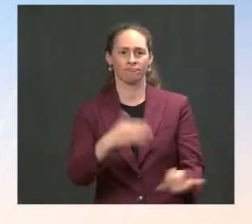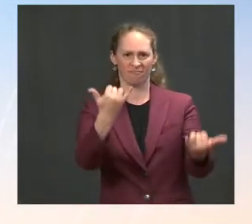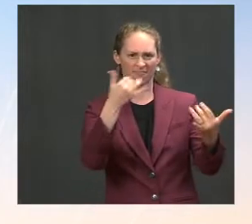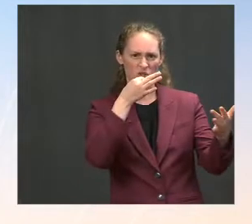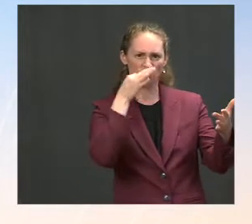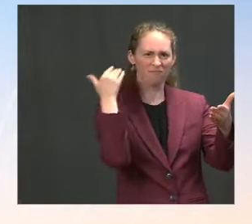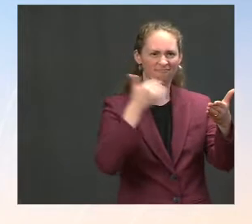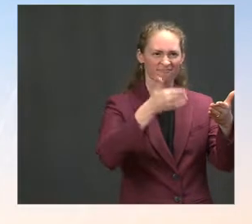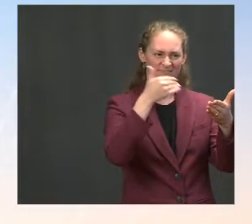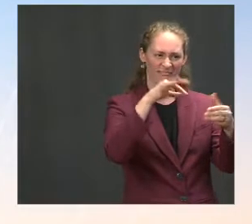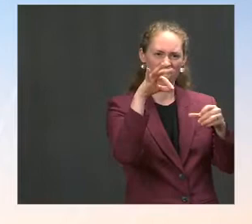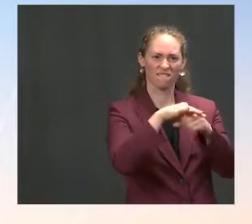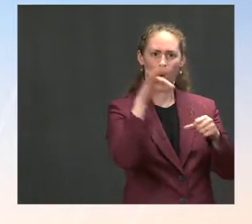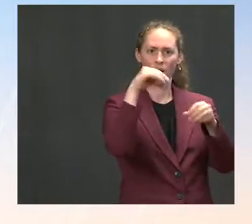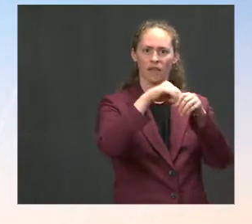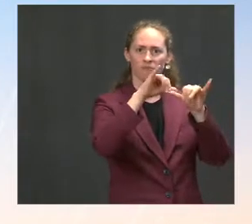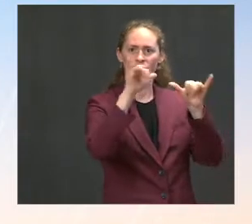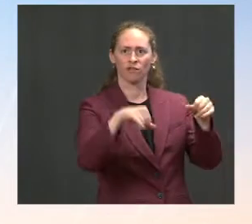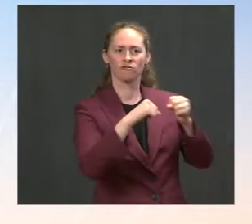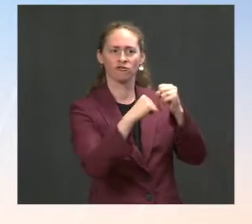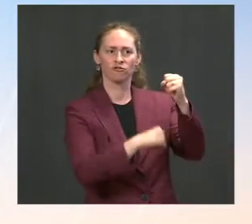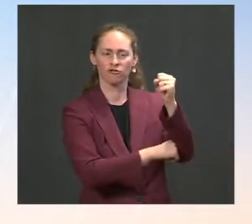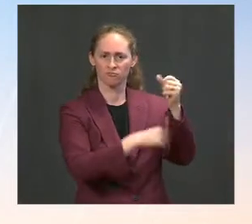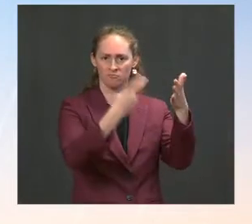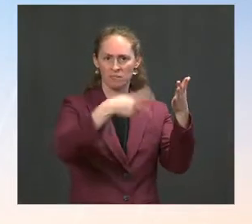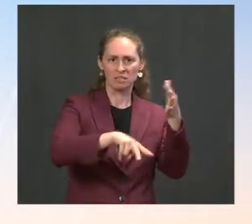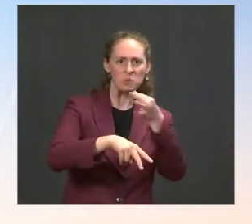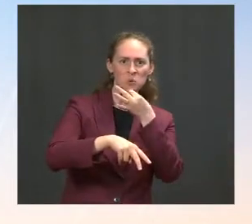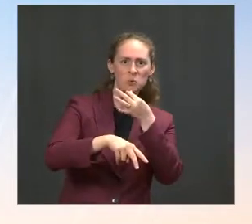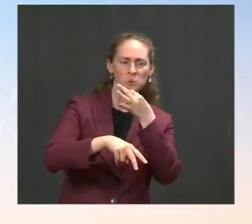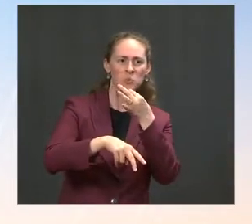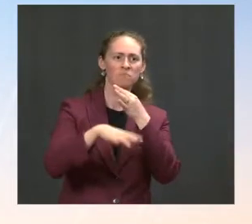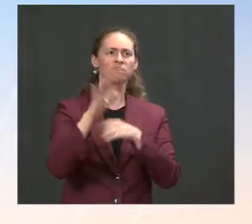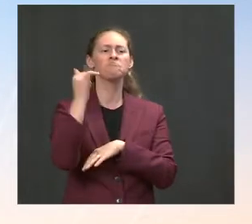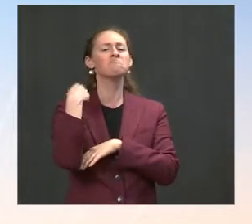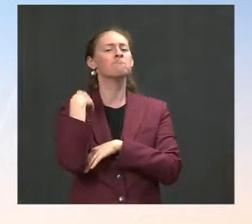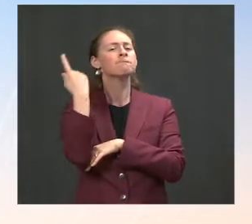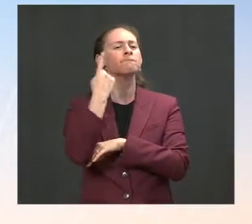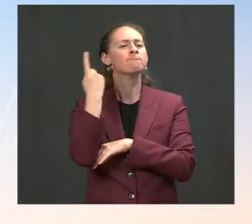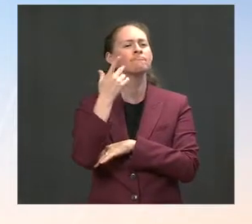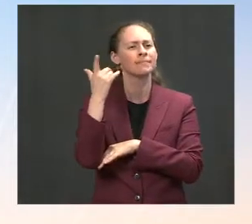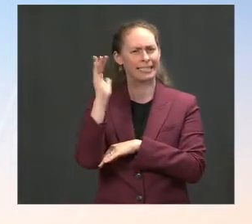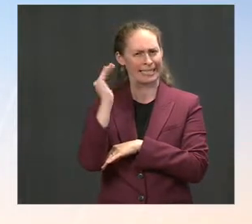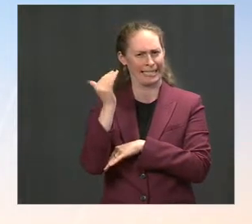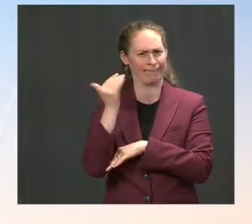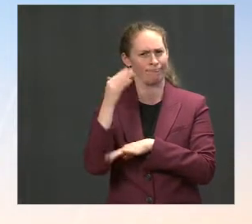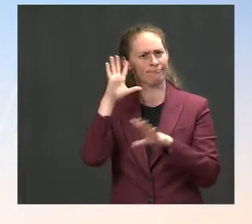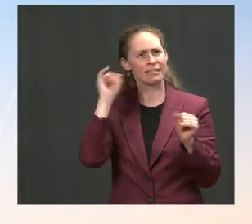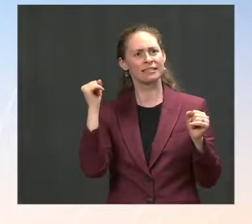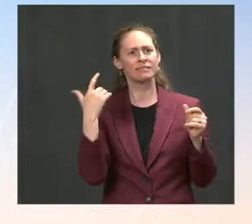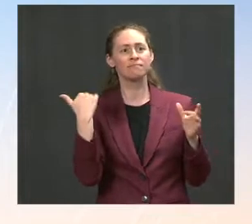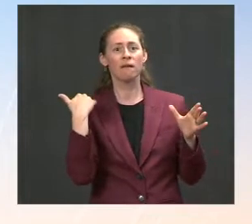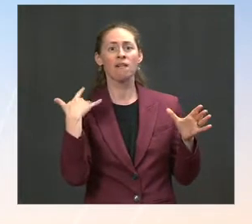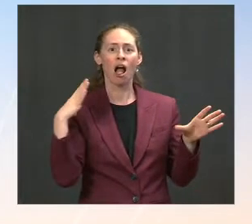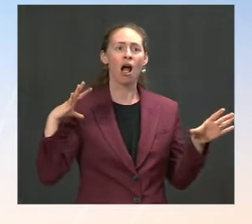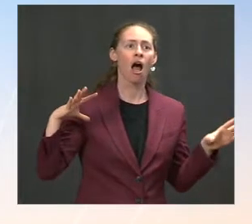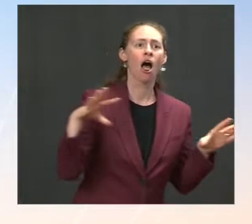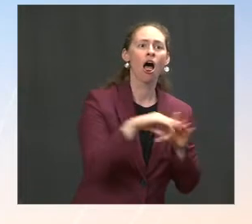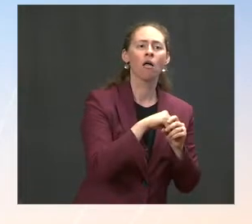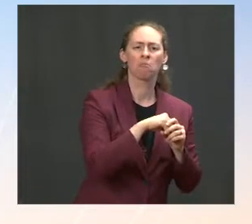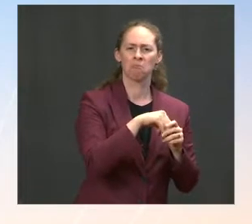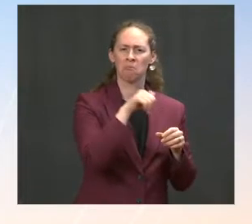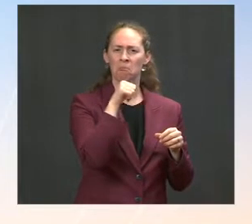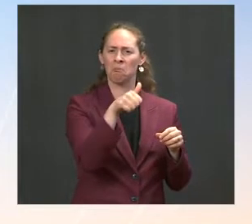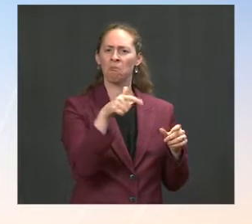week. Again, we've seen the president not necessarily engaging in the kind of meetings at the White House with lawmakers on this specific